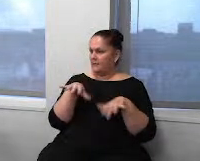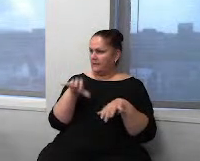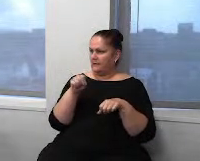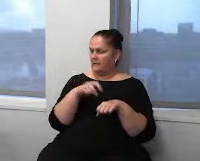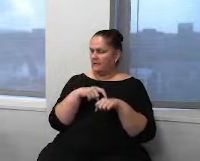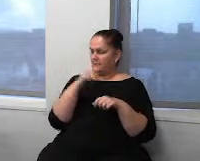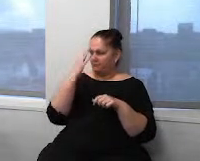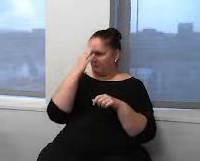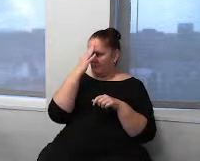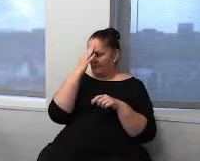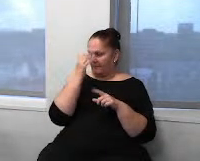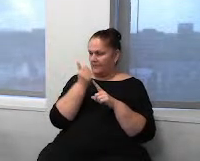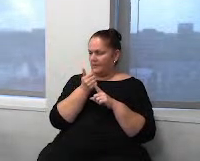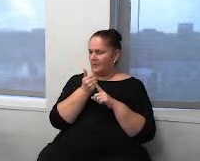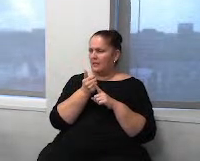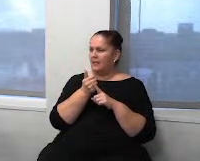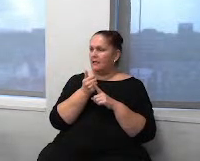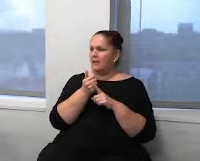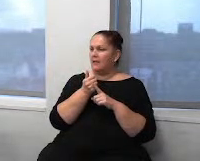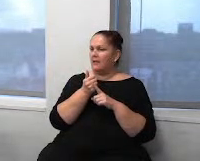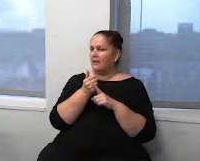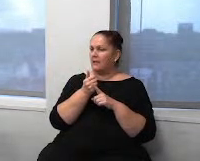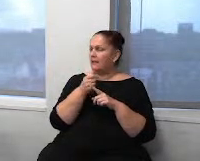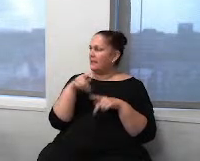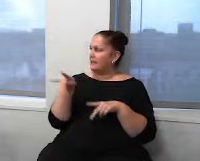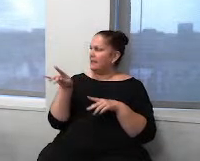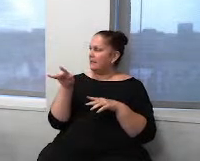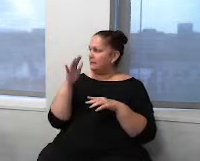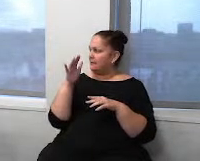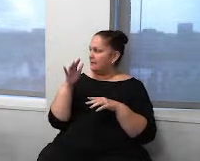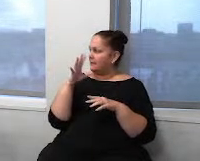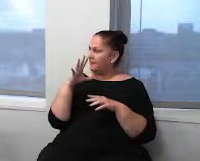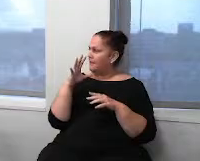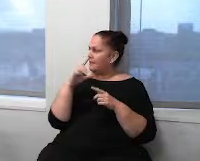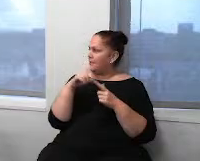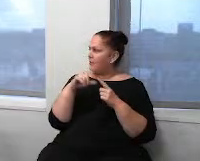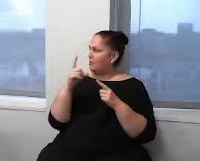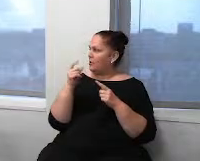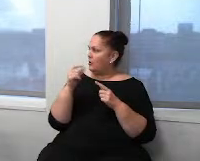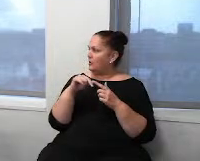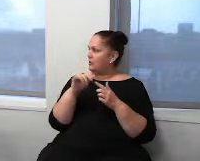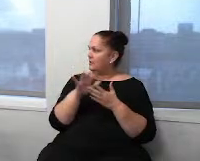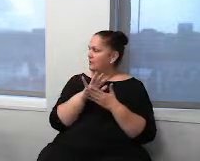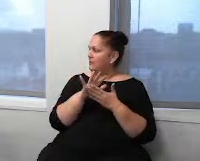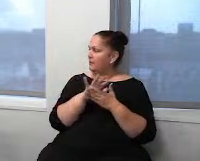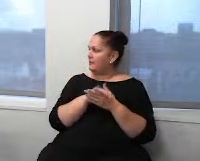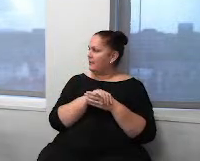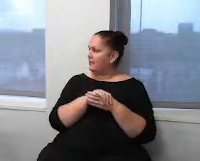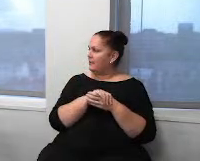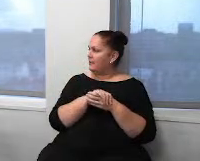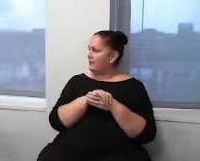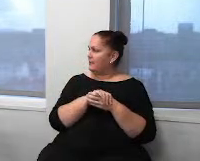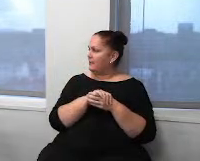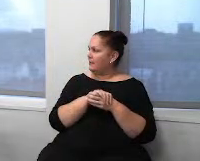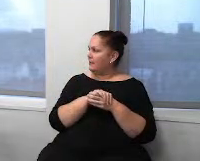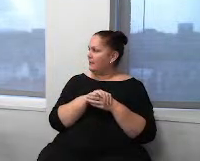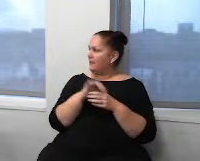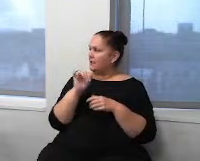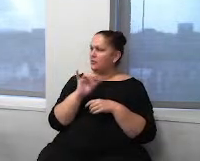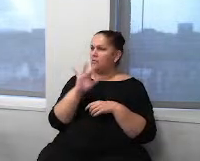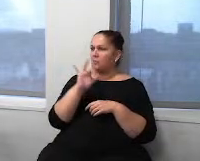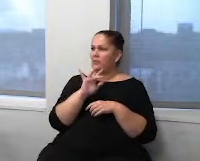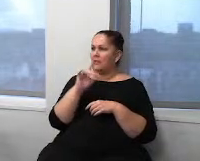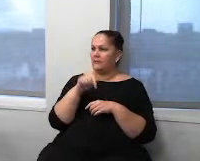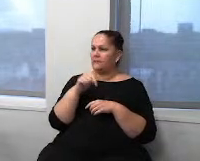the document? Take a moment, familiarize yourself. What is? Let the man familiarize himself. Where are you going to go in the document, please?